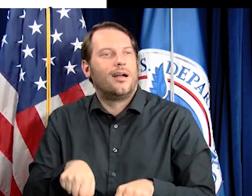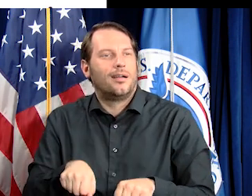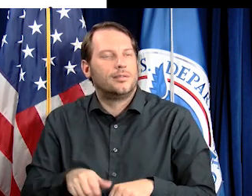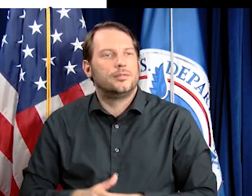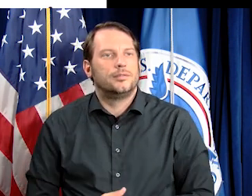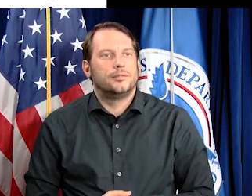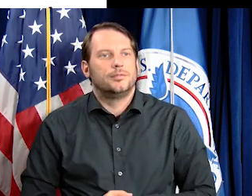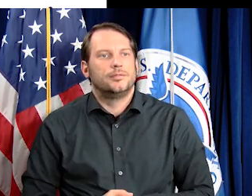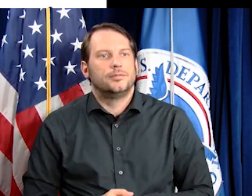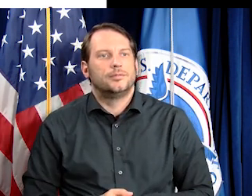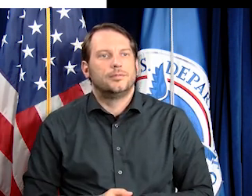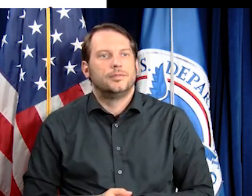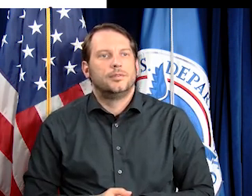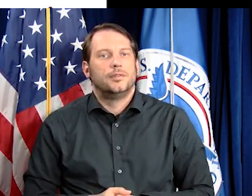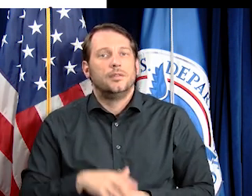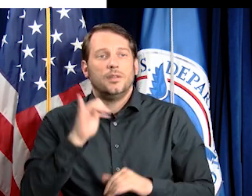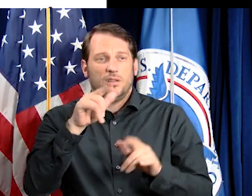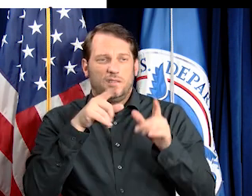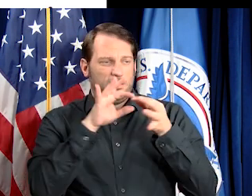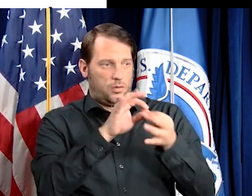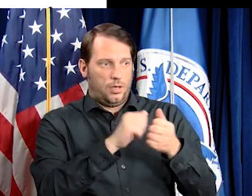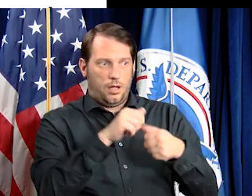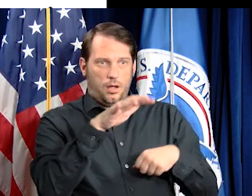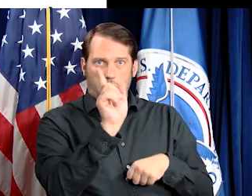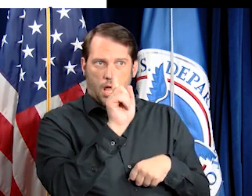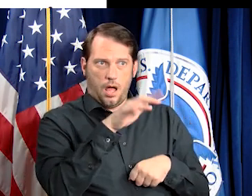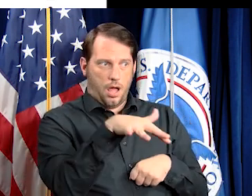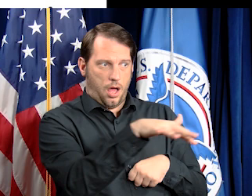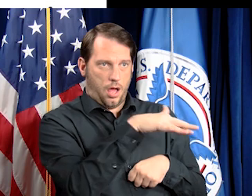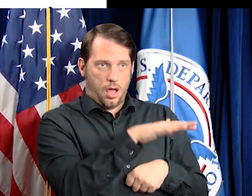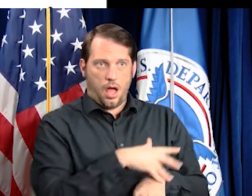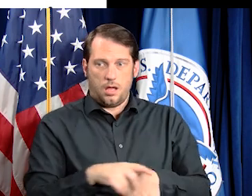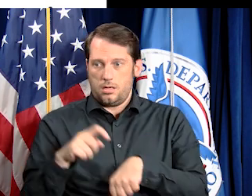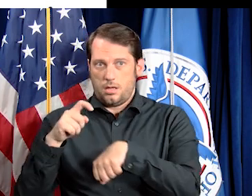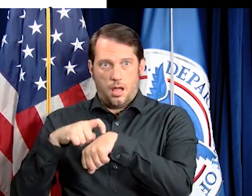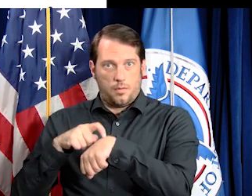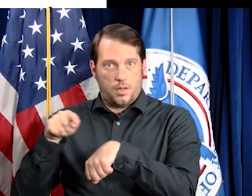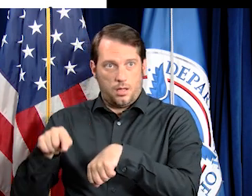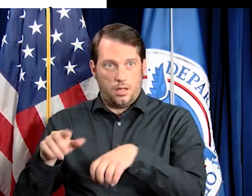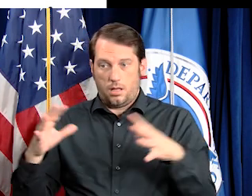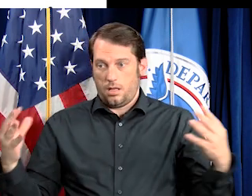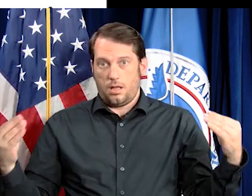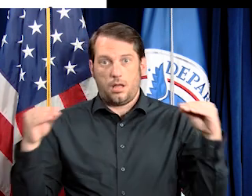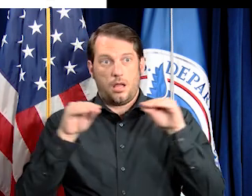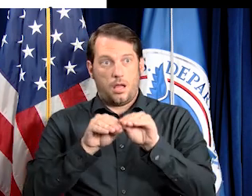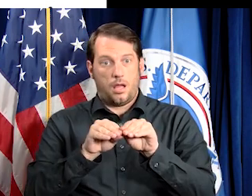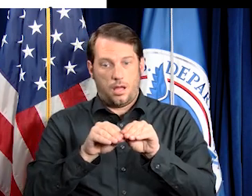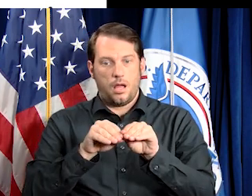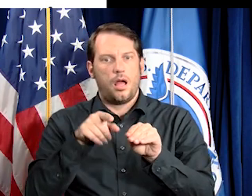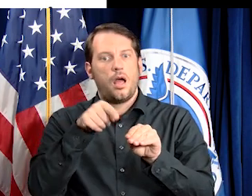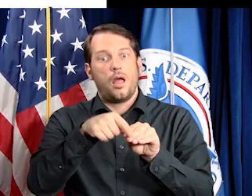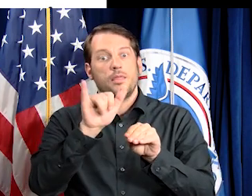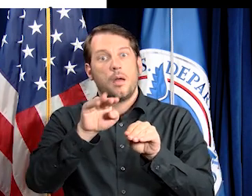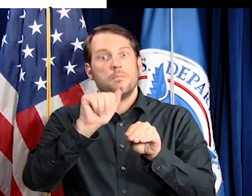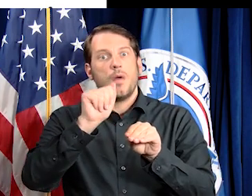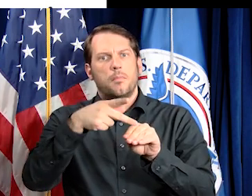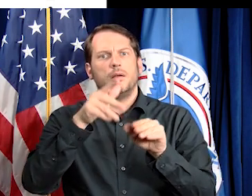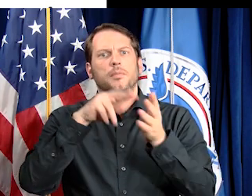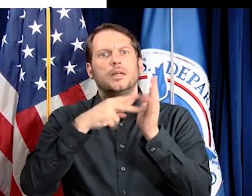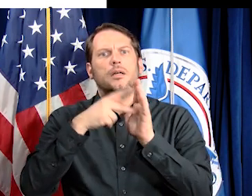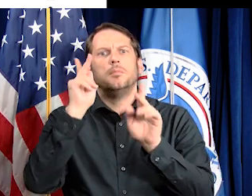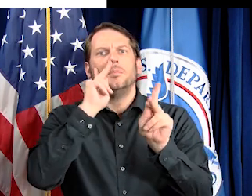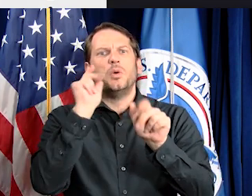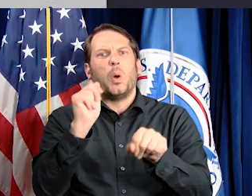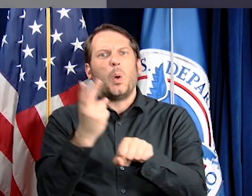temporal information was in creating them in these interactive maps and how it's becoming so easy for people to create these maps with